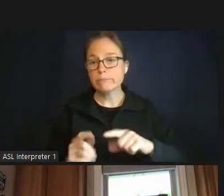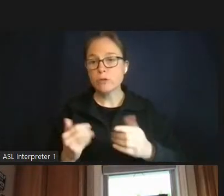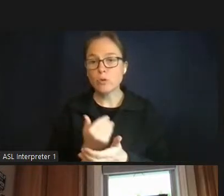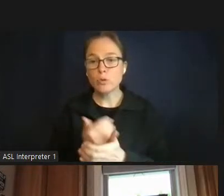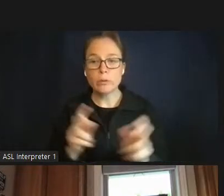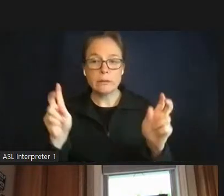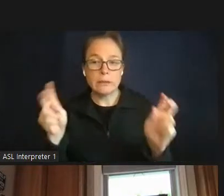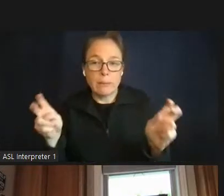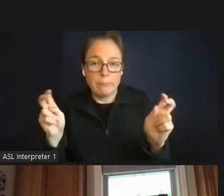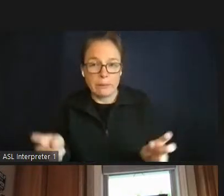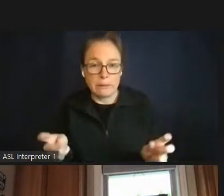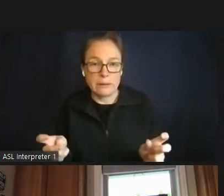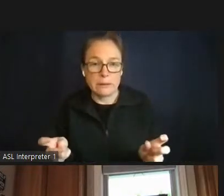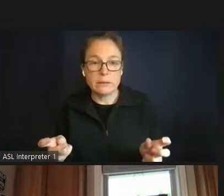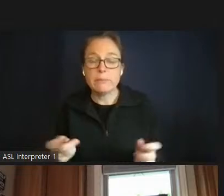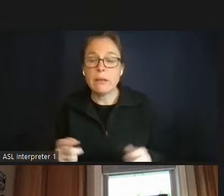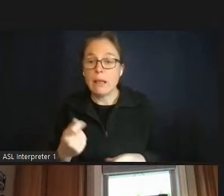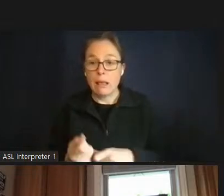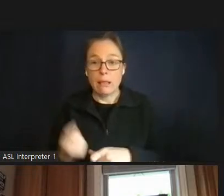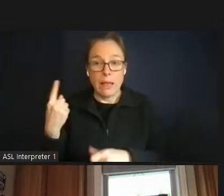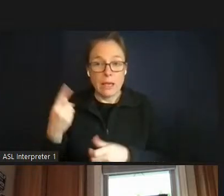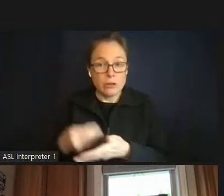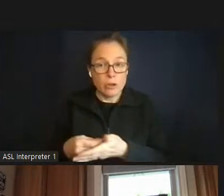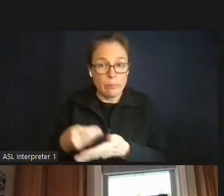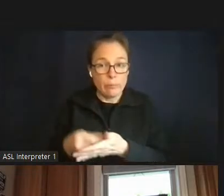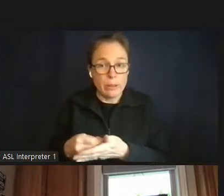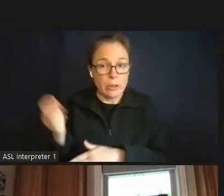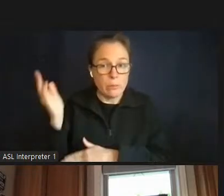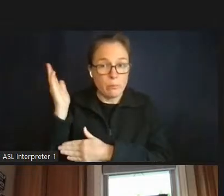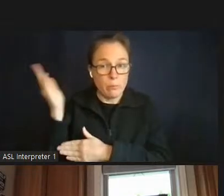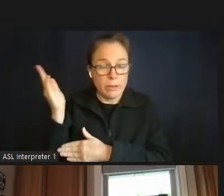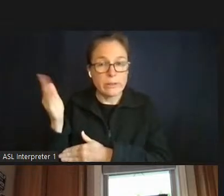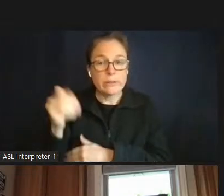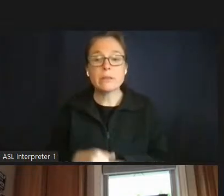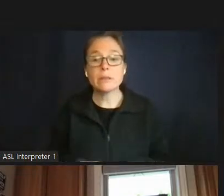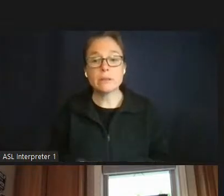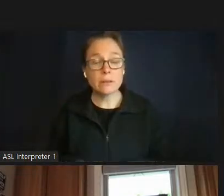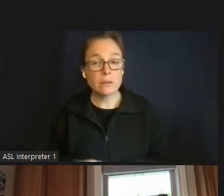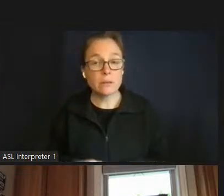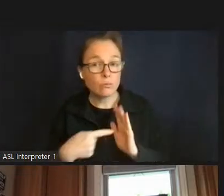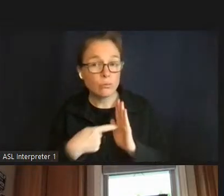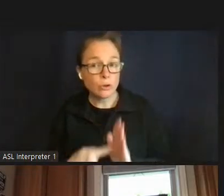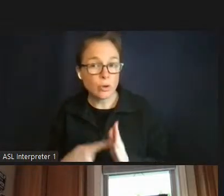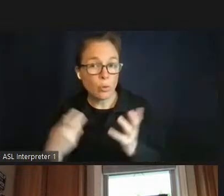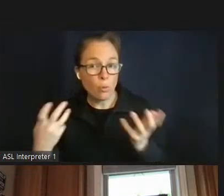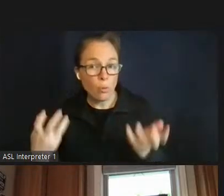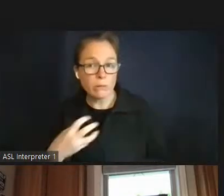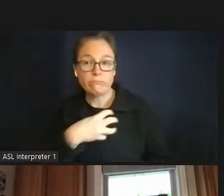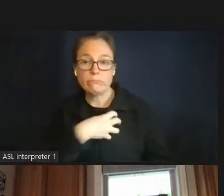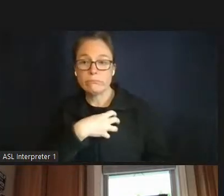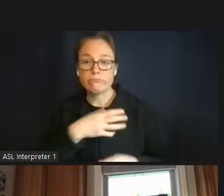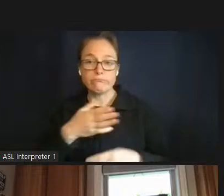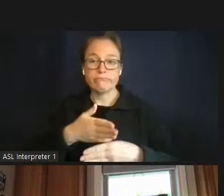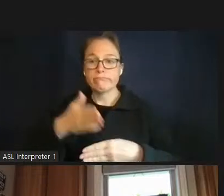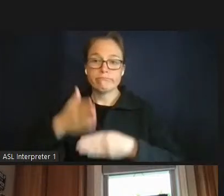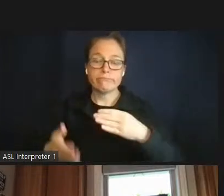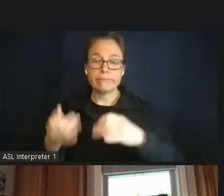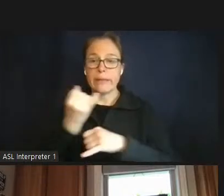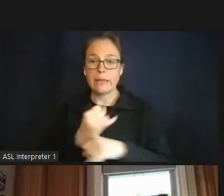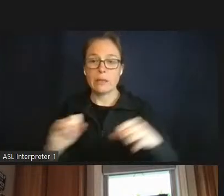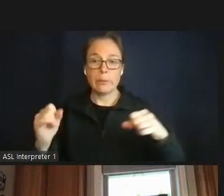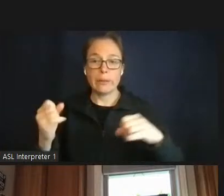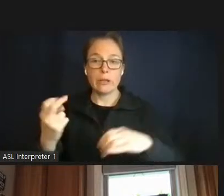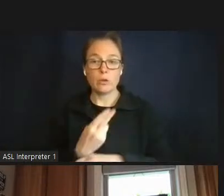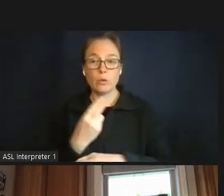As was reported in last year's budget presentation as being underway, the sheriff's office completed its independent use of force review this